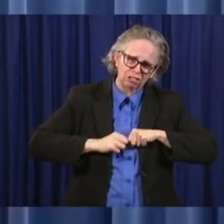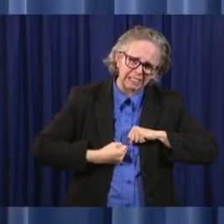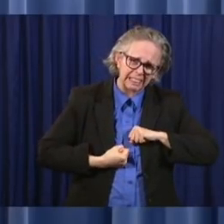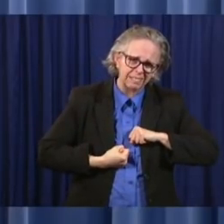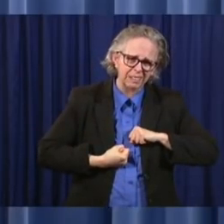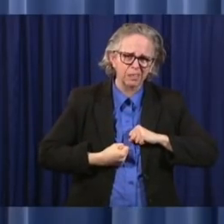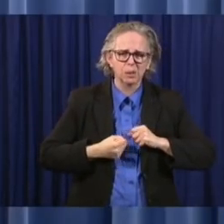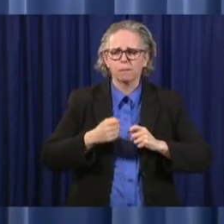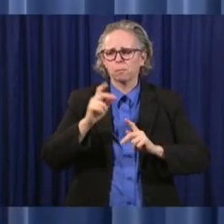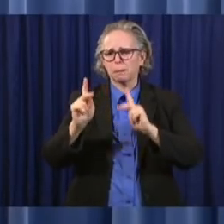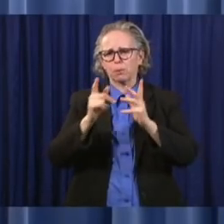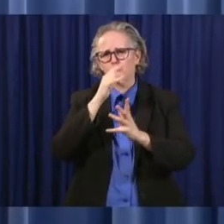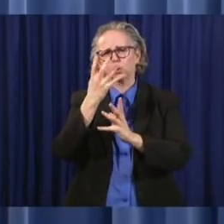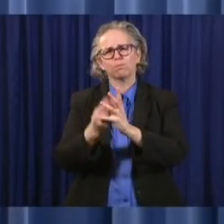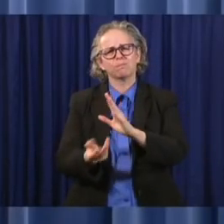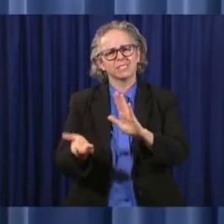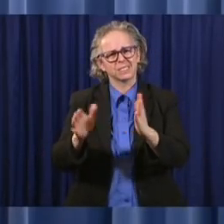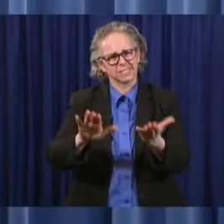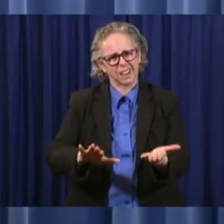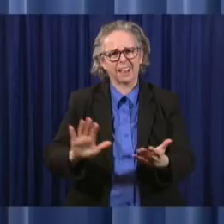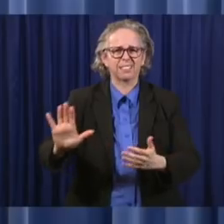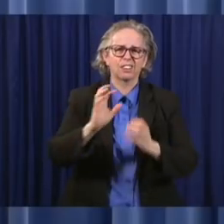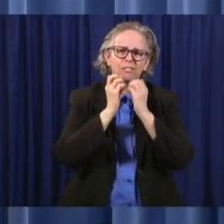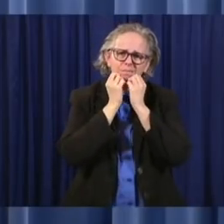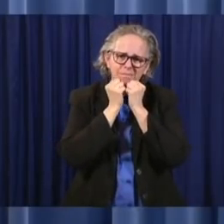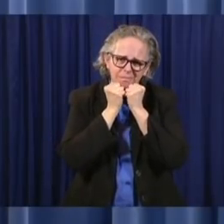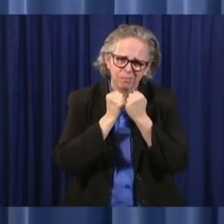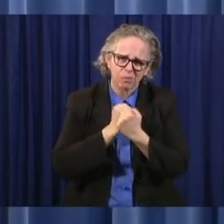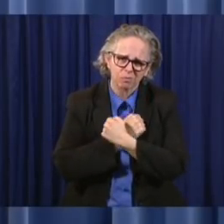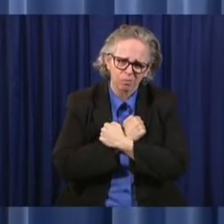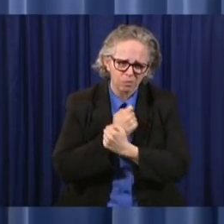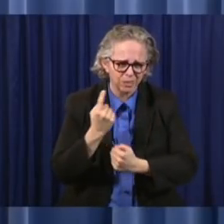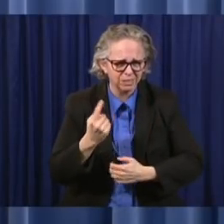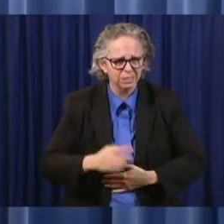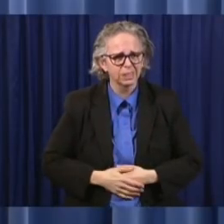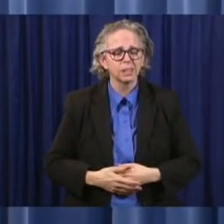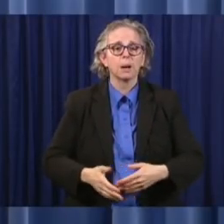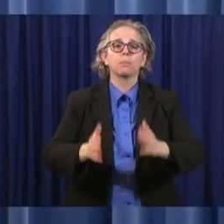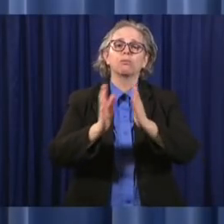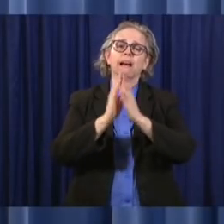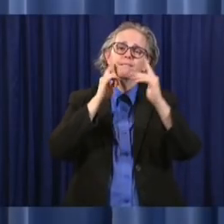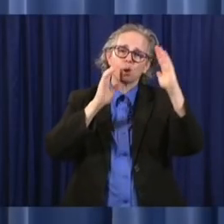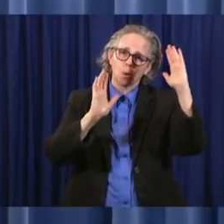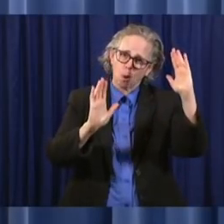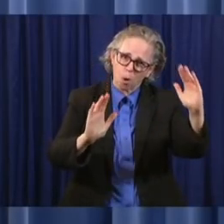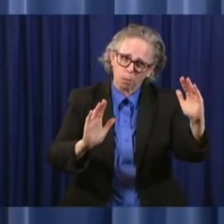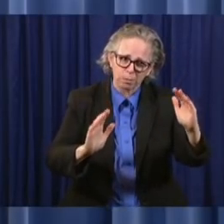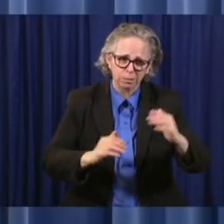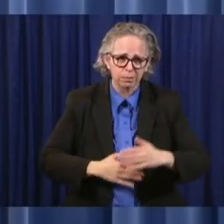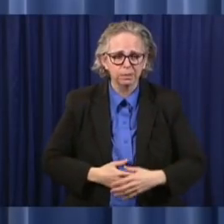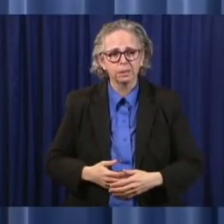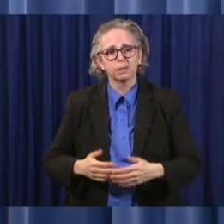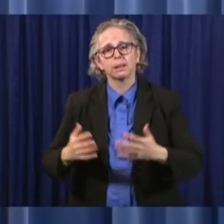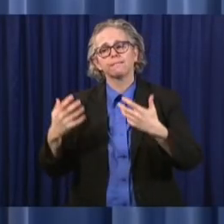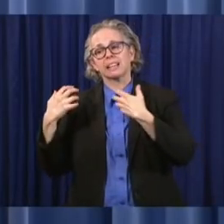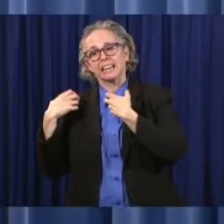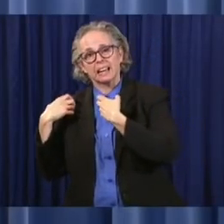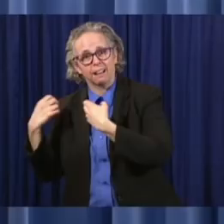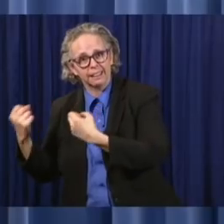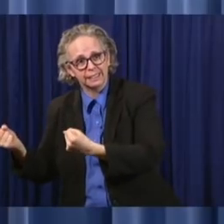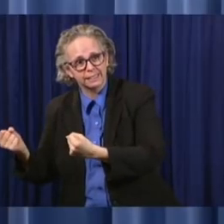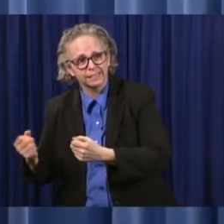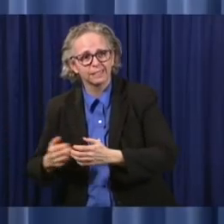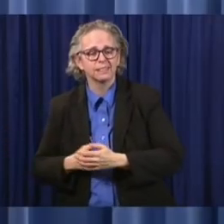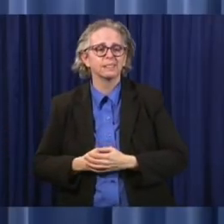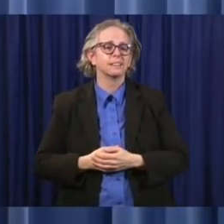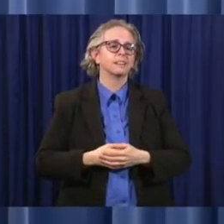ones. We pray for hope. We pray for healing. We pray for strength